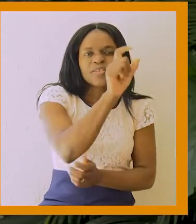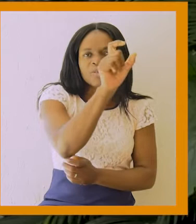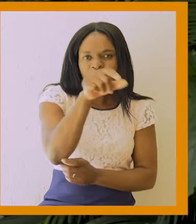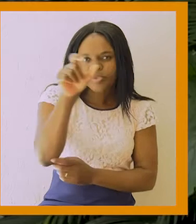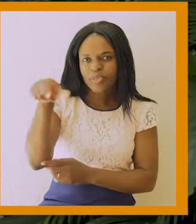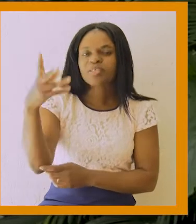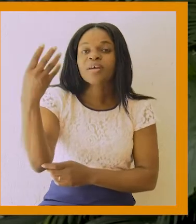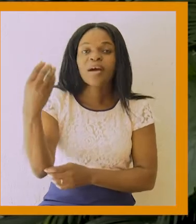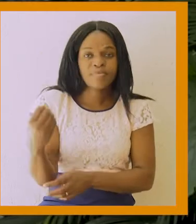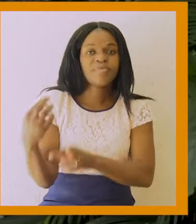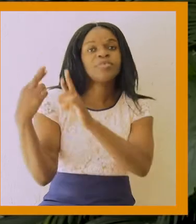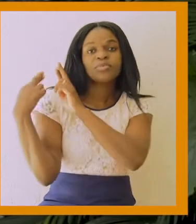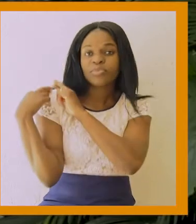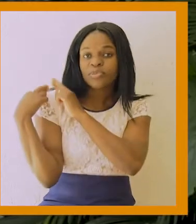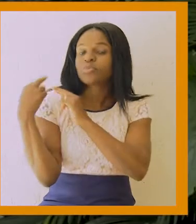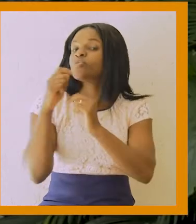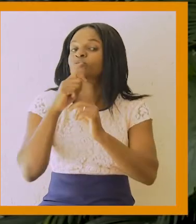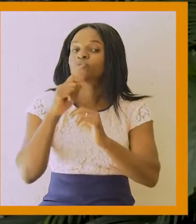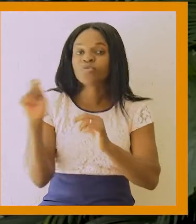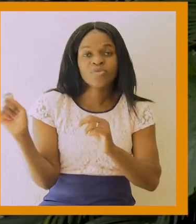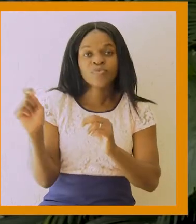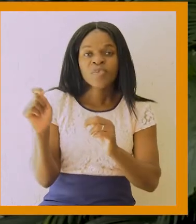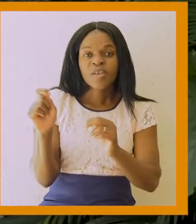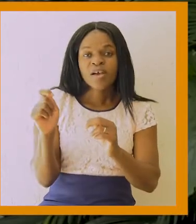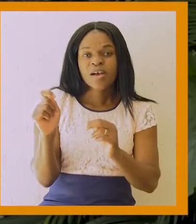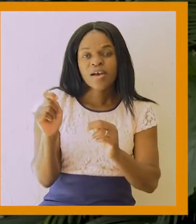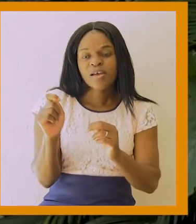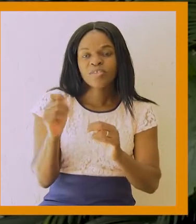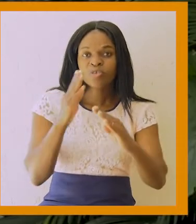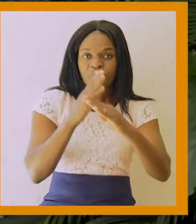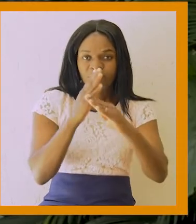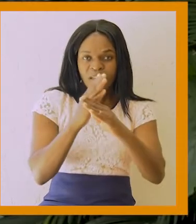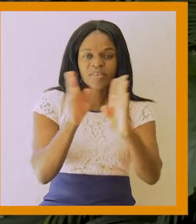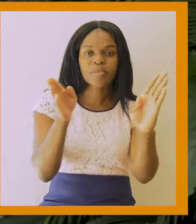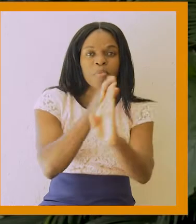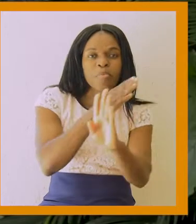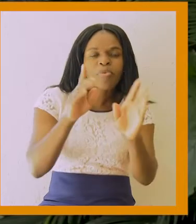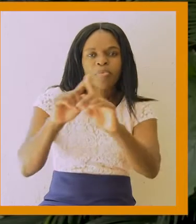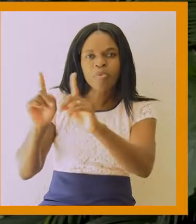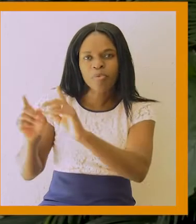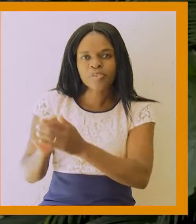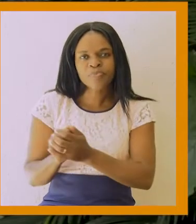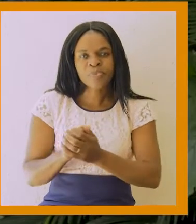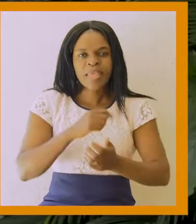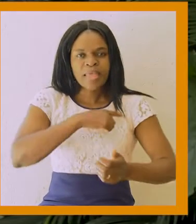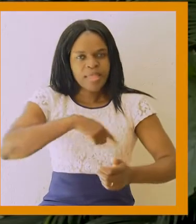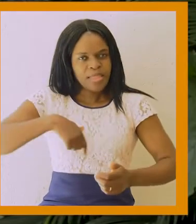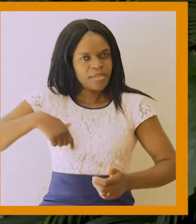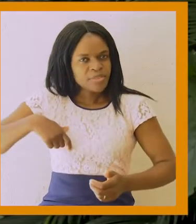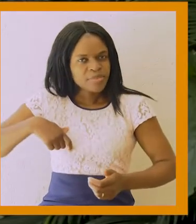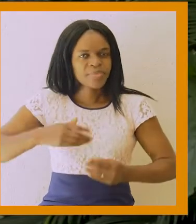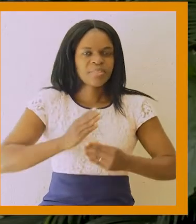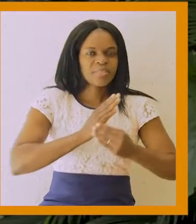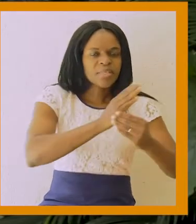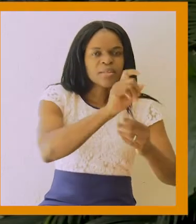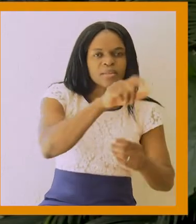everyone in the community takes that role to prevent. If we have a community whereby the community leaders,